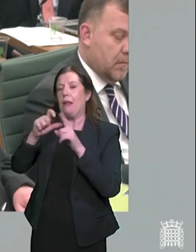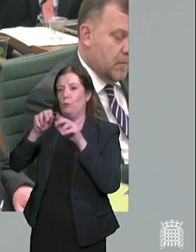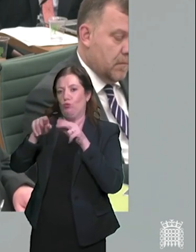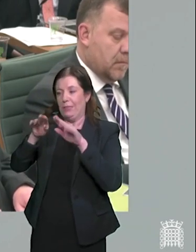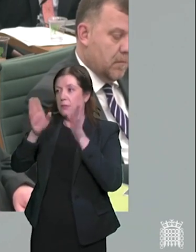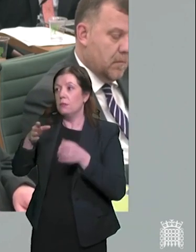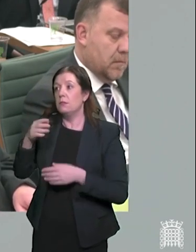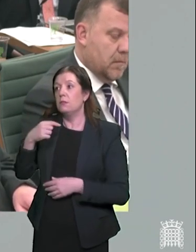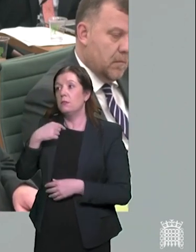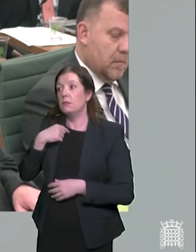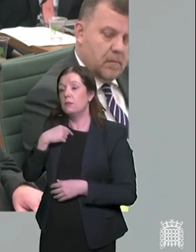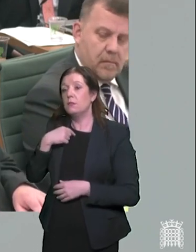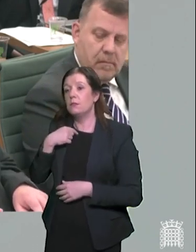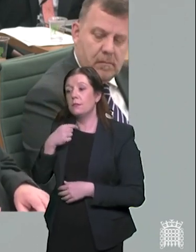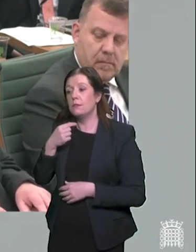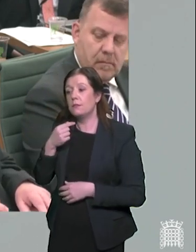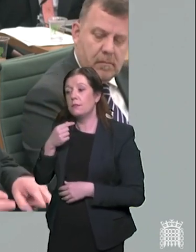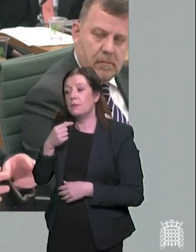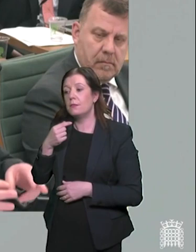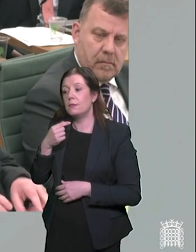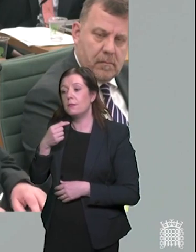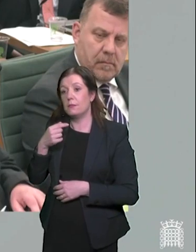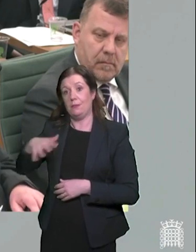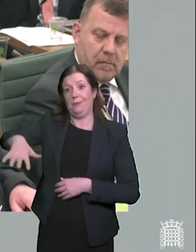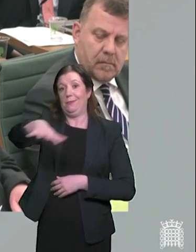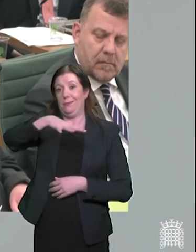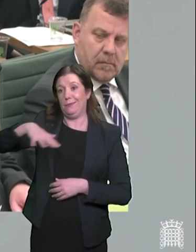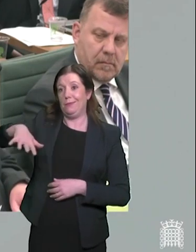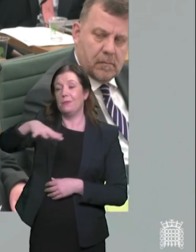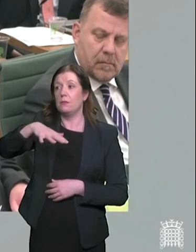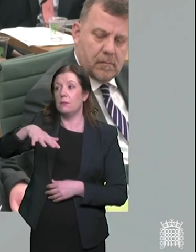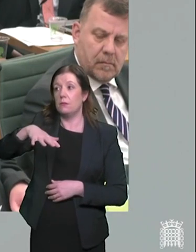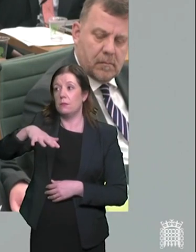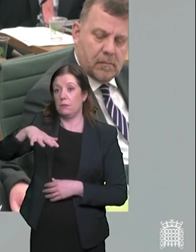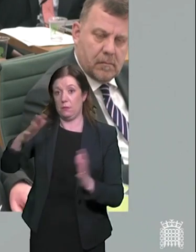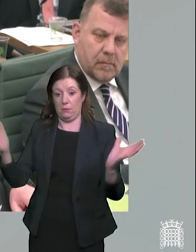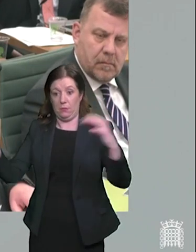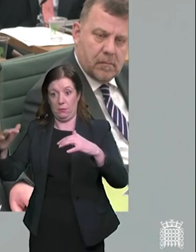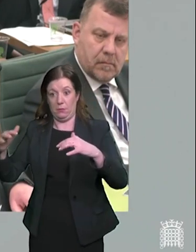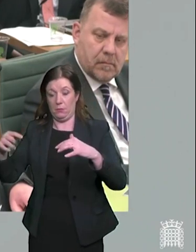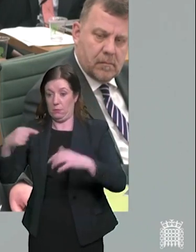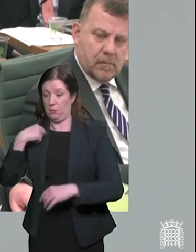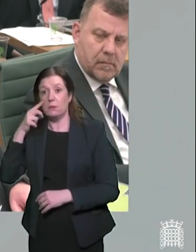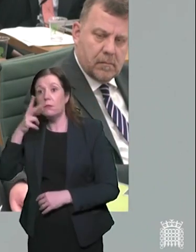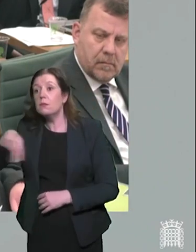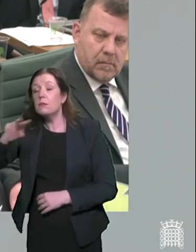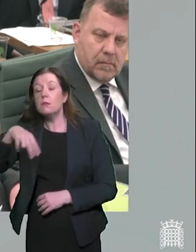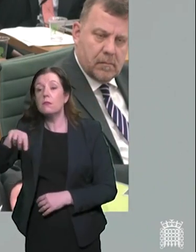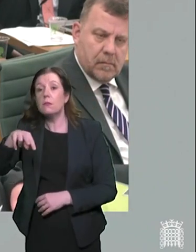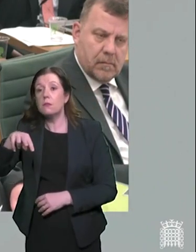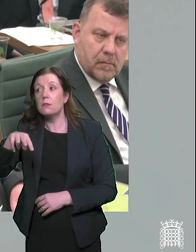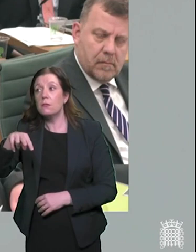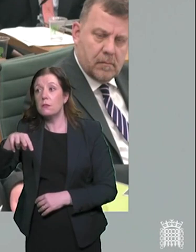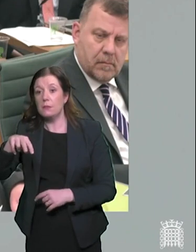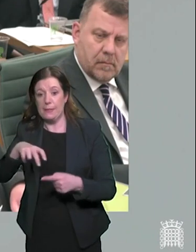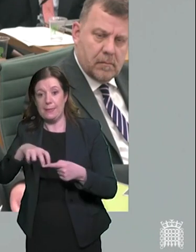We established, you can clearly see from the suppressed vestibule where this gathering was taking place, from the